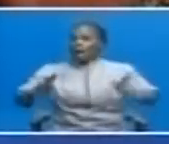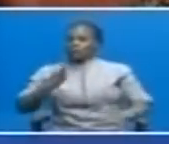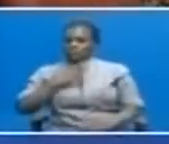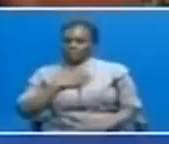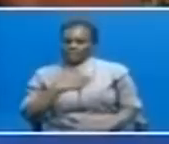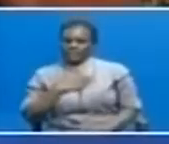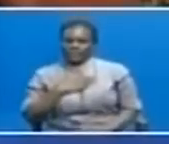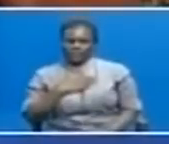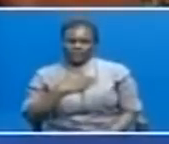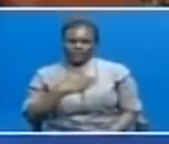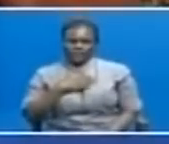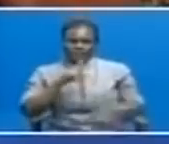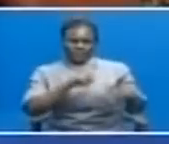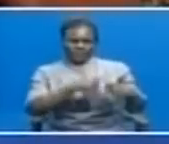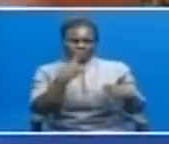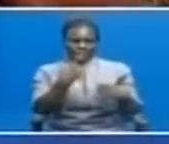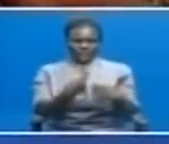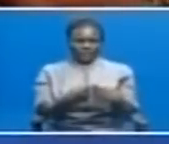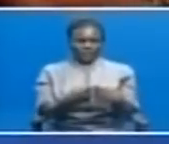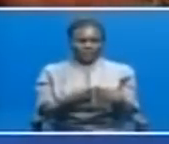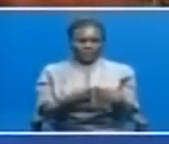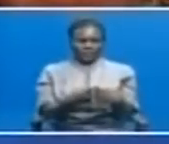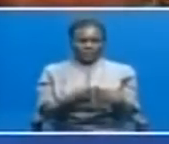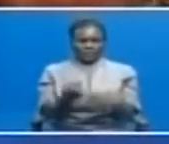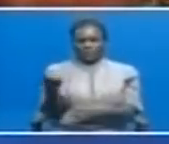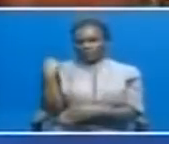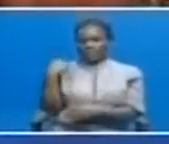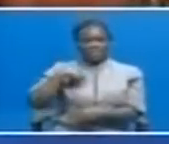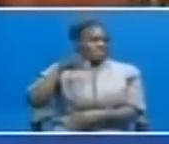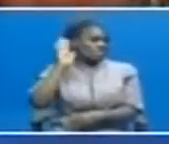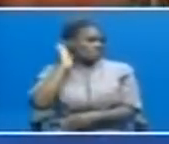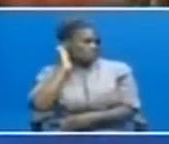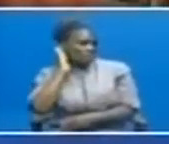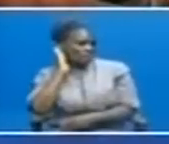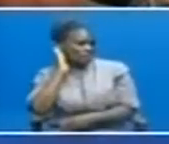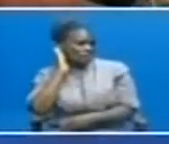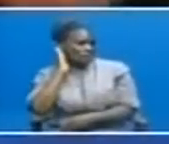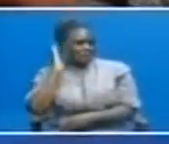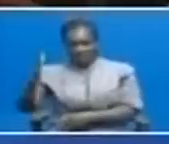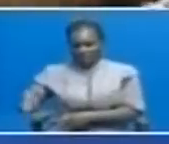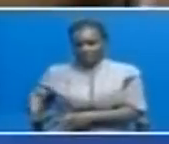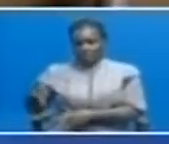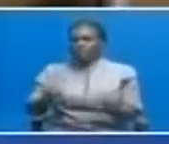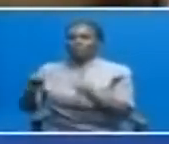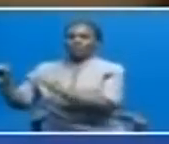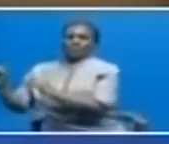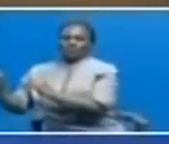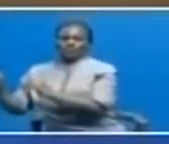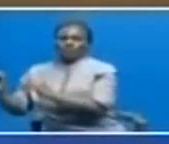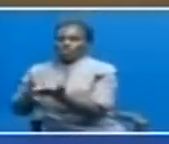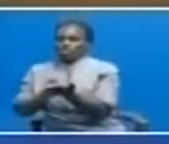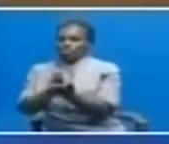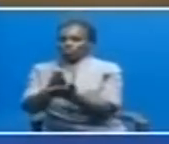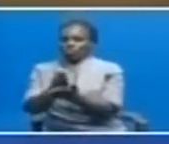Road, and then it's been only recently that I've been told that the railway is now going through the